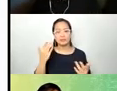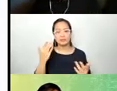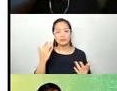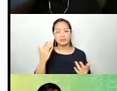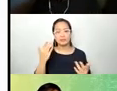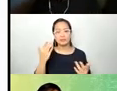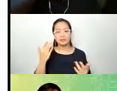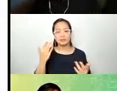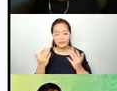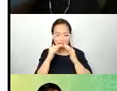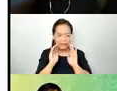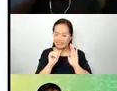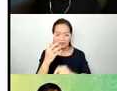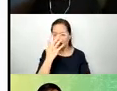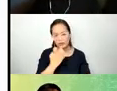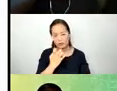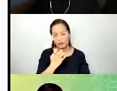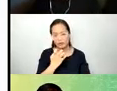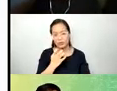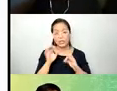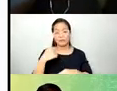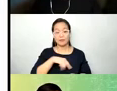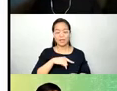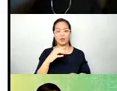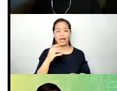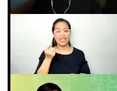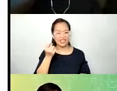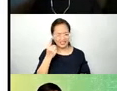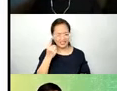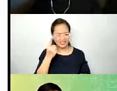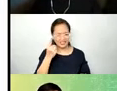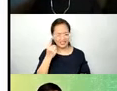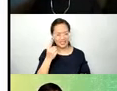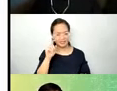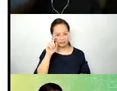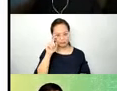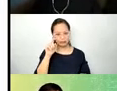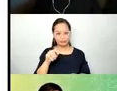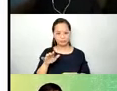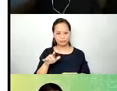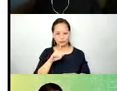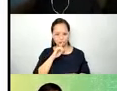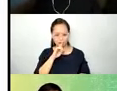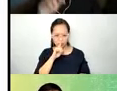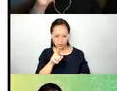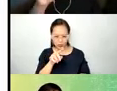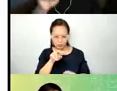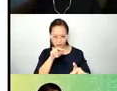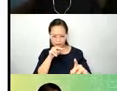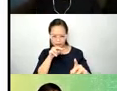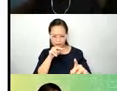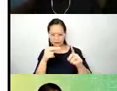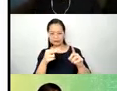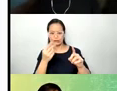hindi galit. And if we recognize that early on, if we saw the fuller picture, not just the point